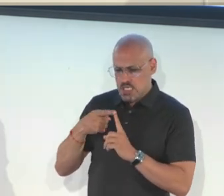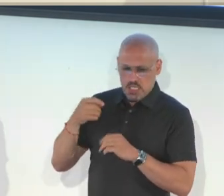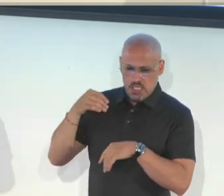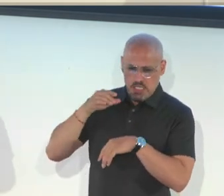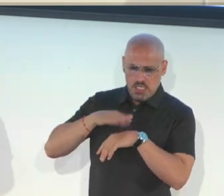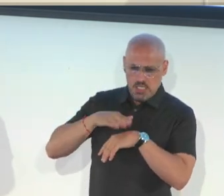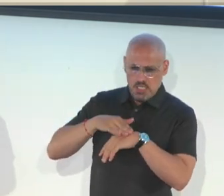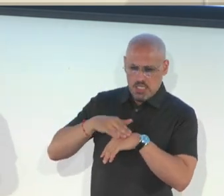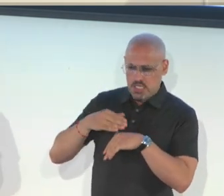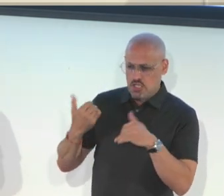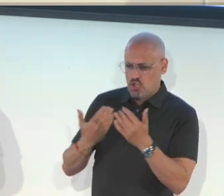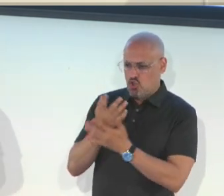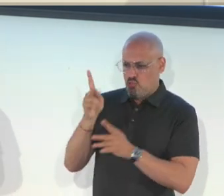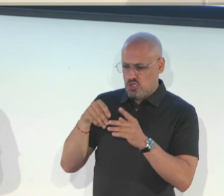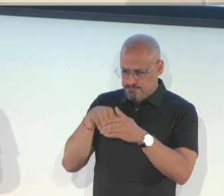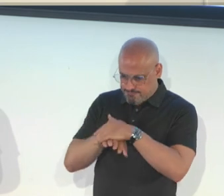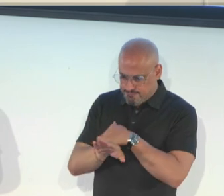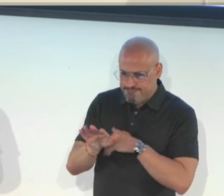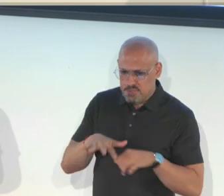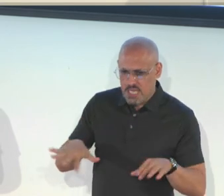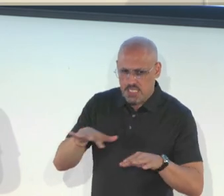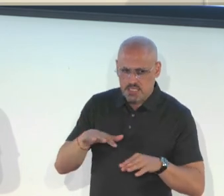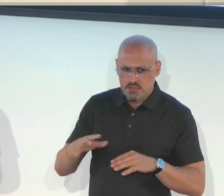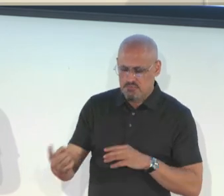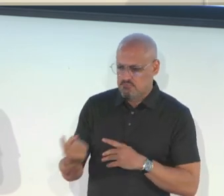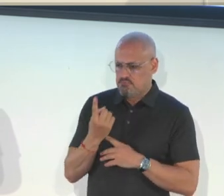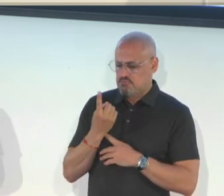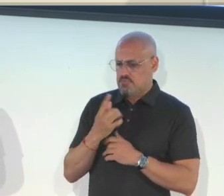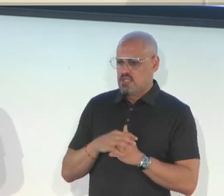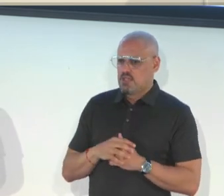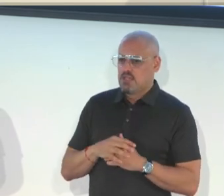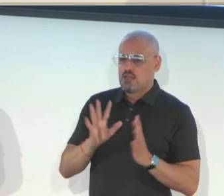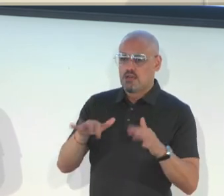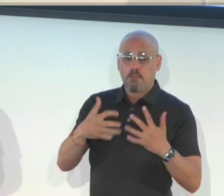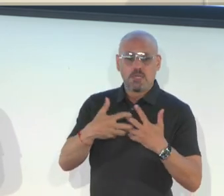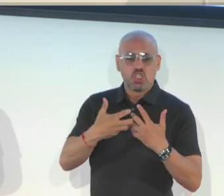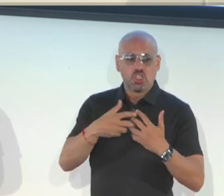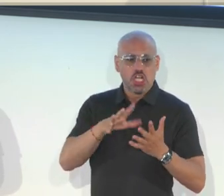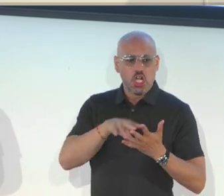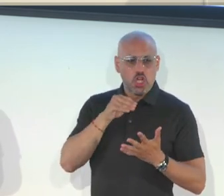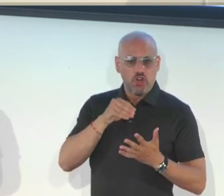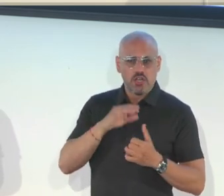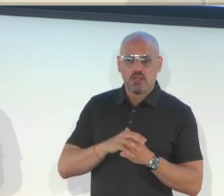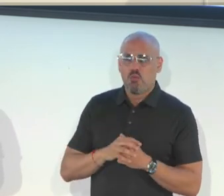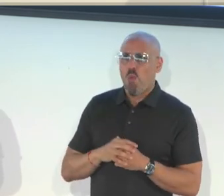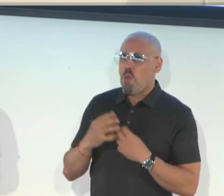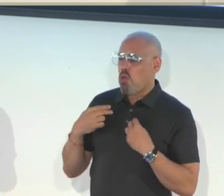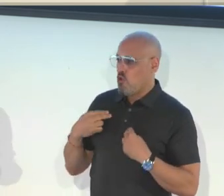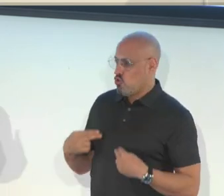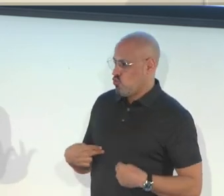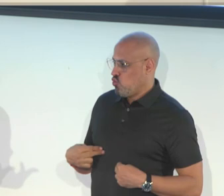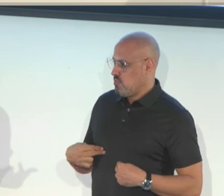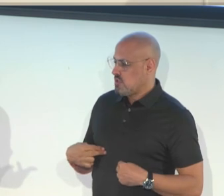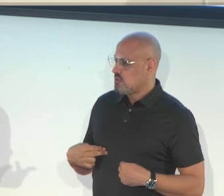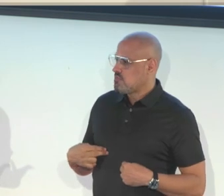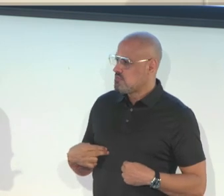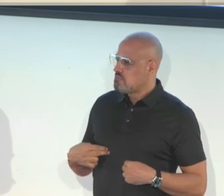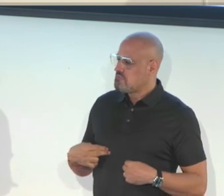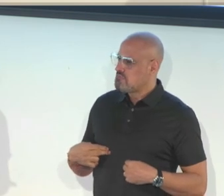has entered the space. And machine learning and humans